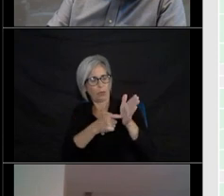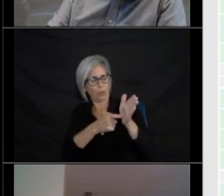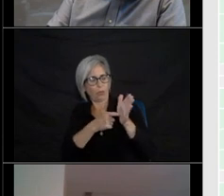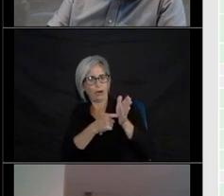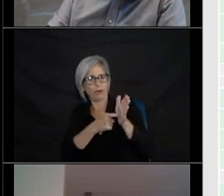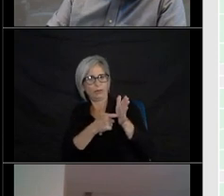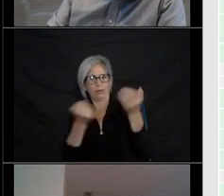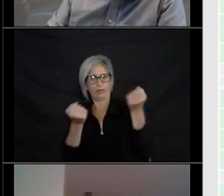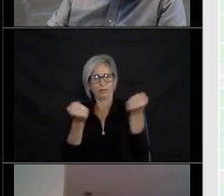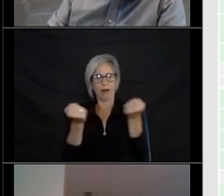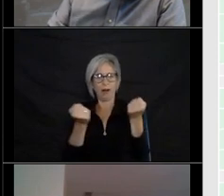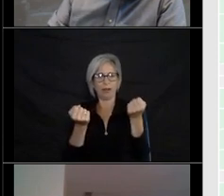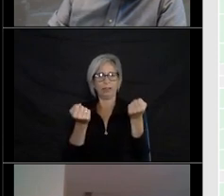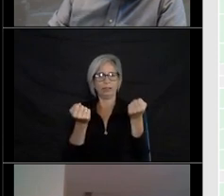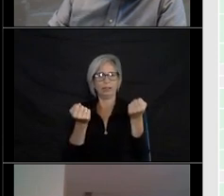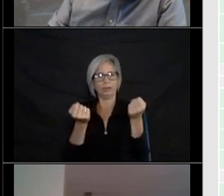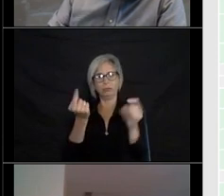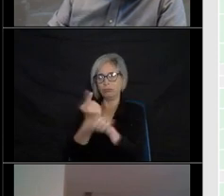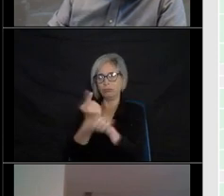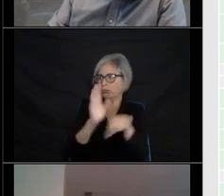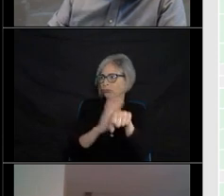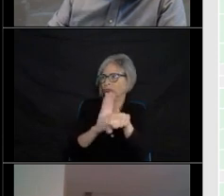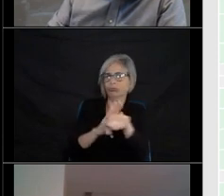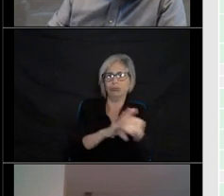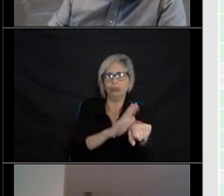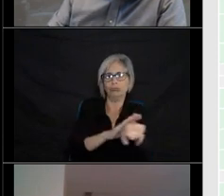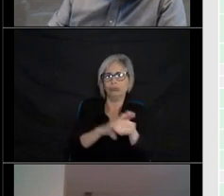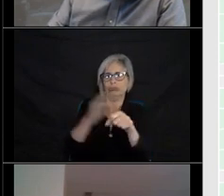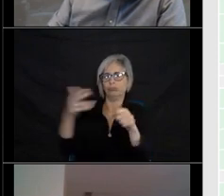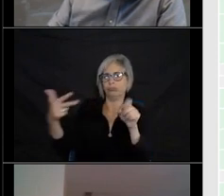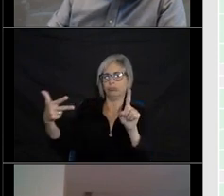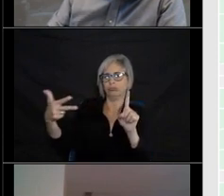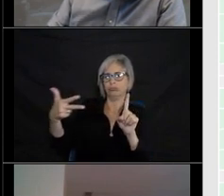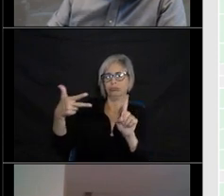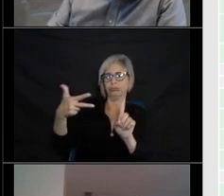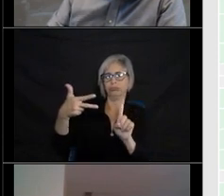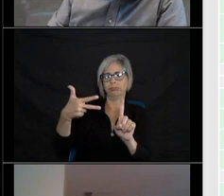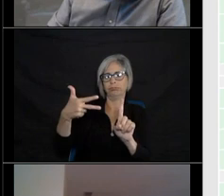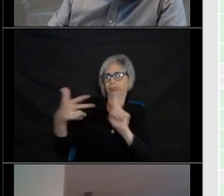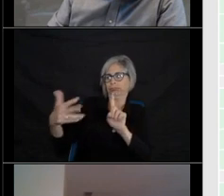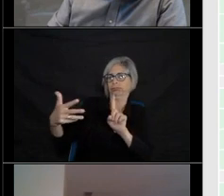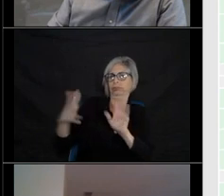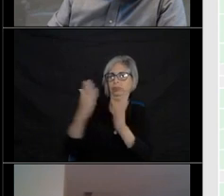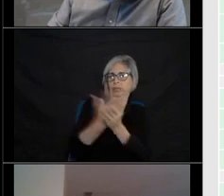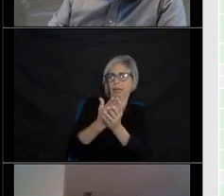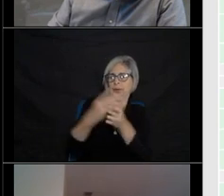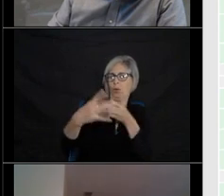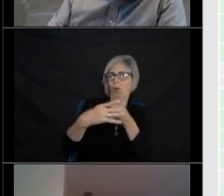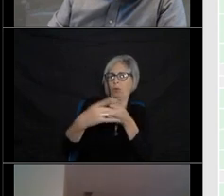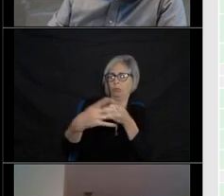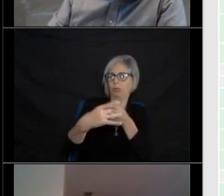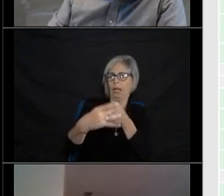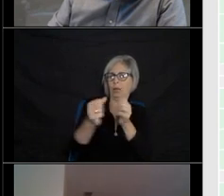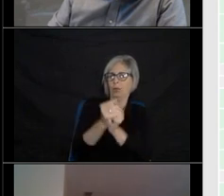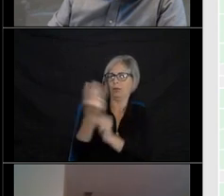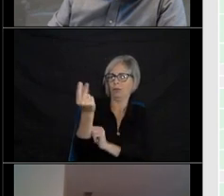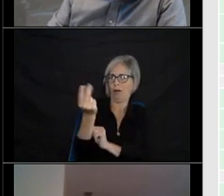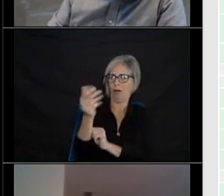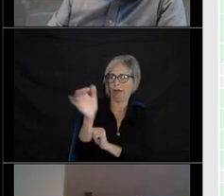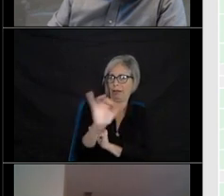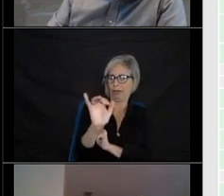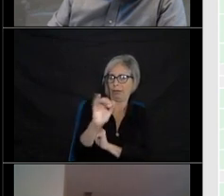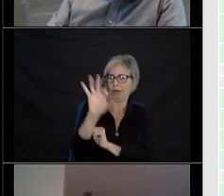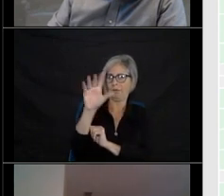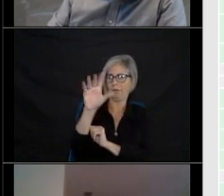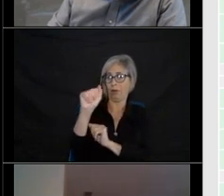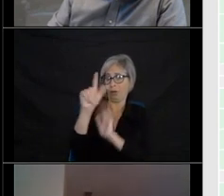motorists exercise appropriate caution when approaching a blind person carrying a white cane or guided by a dog guide. And whereas Florida law